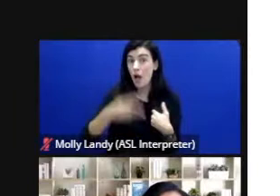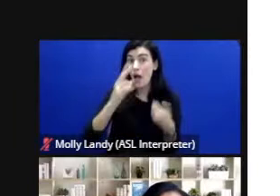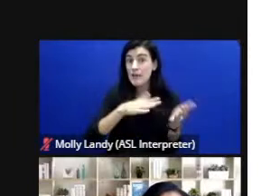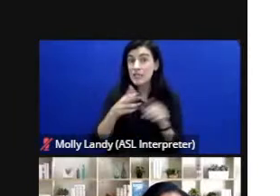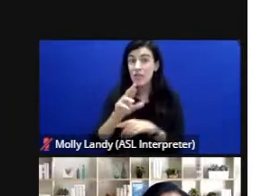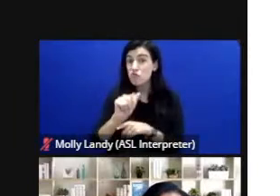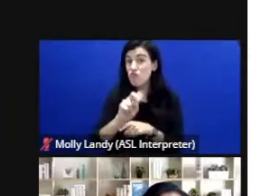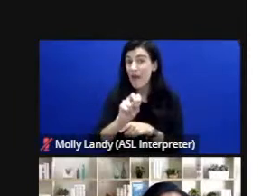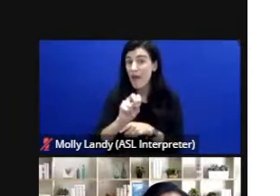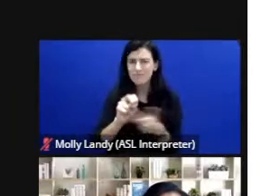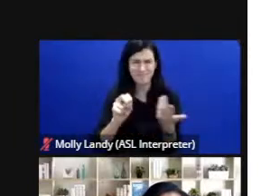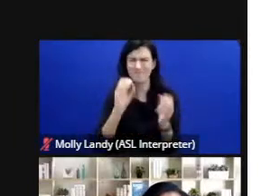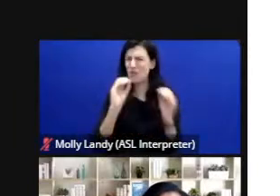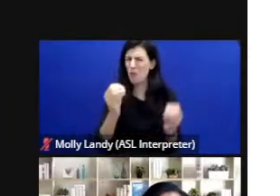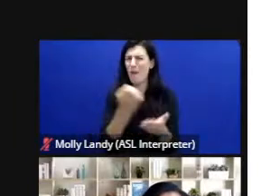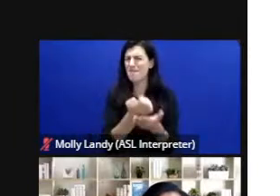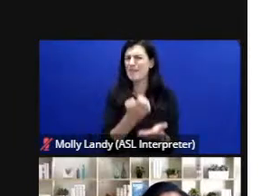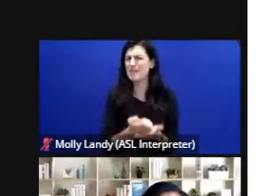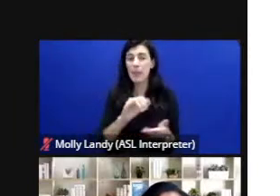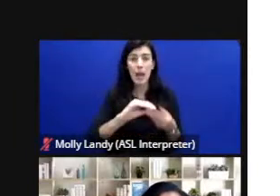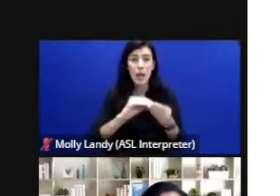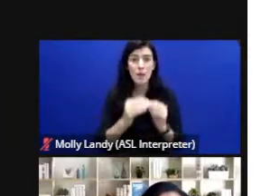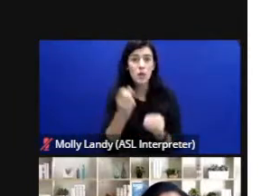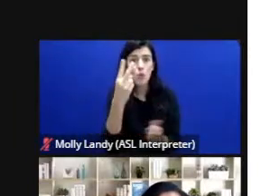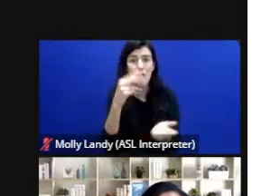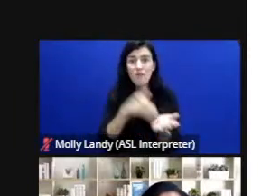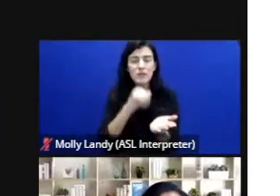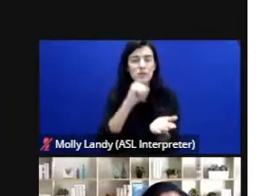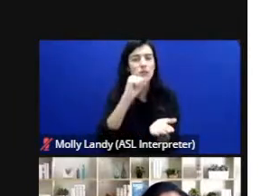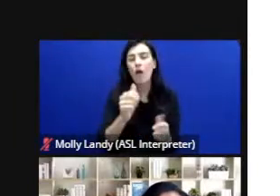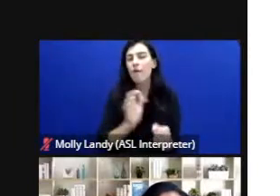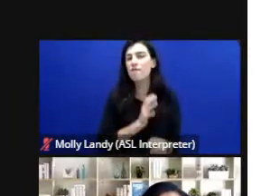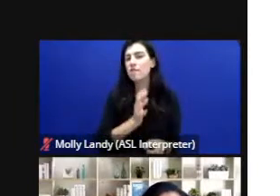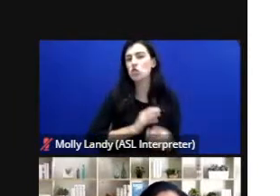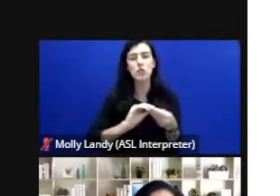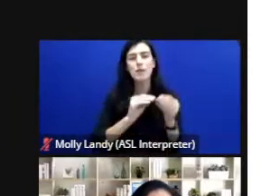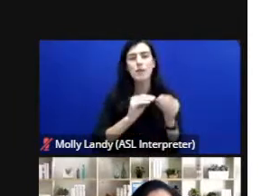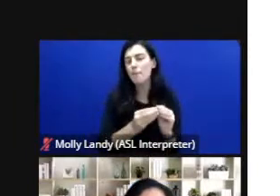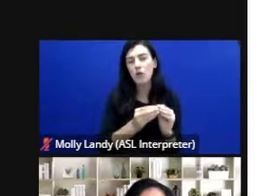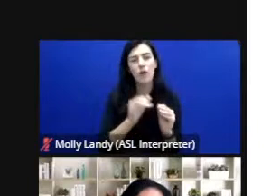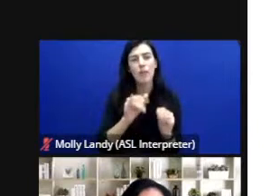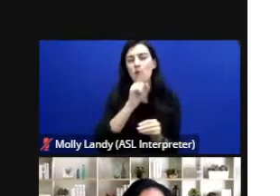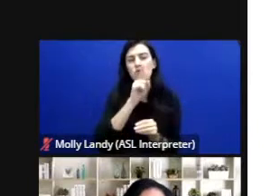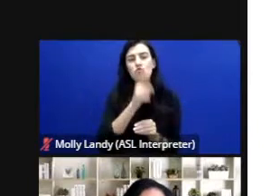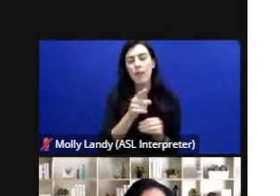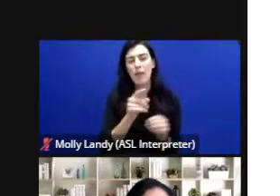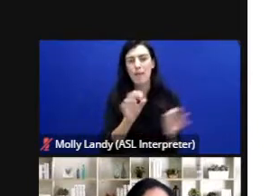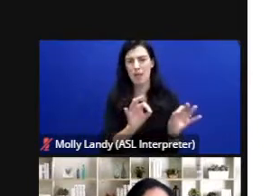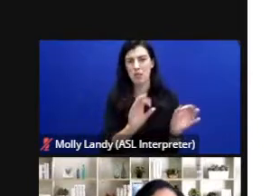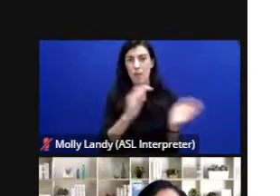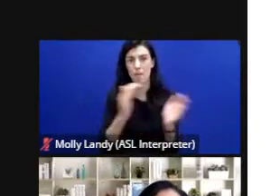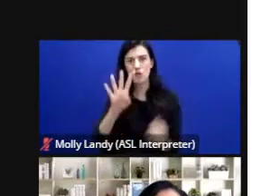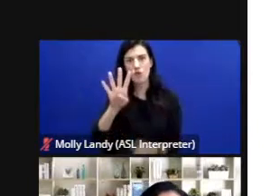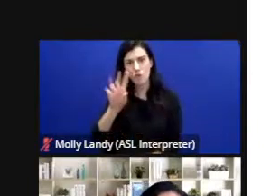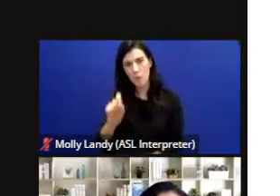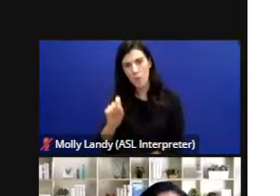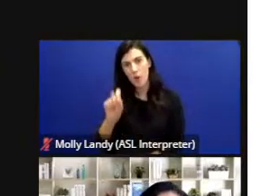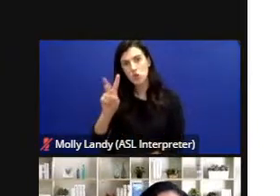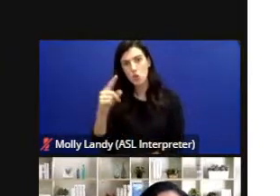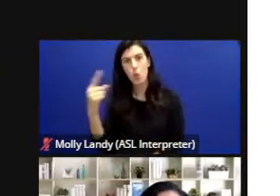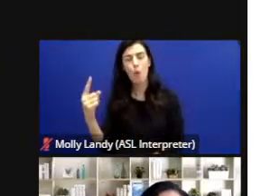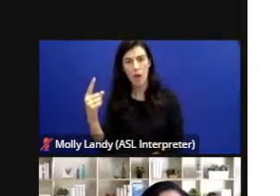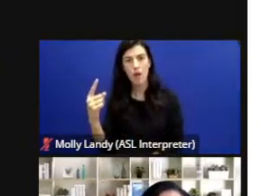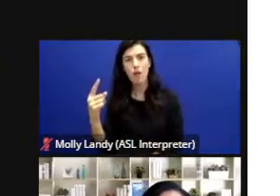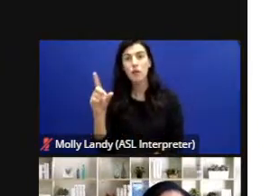this number of 12,000, which is not an official number, really pales in comparison to the 4.21 billion